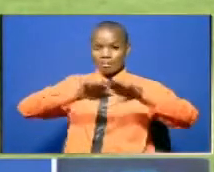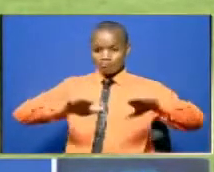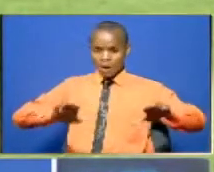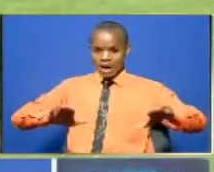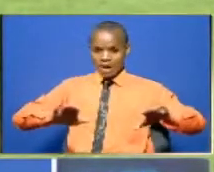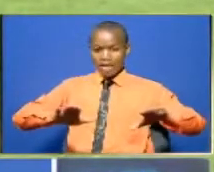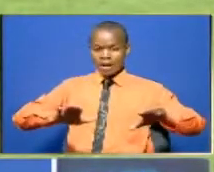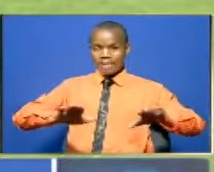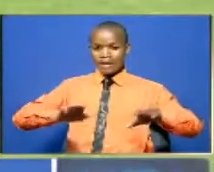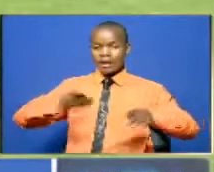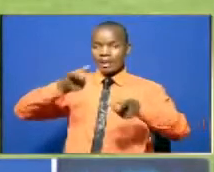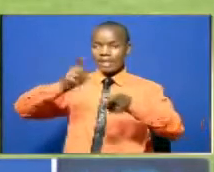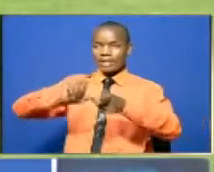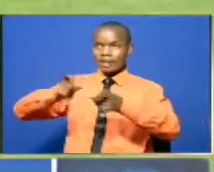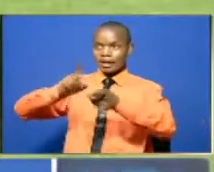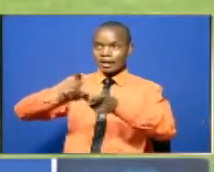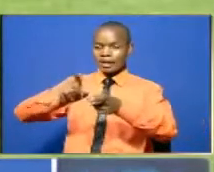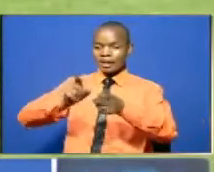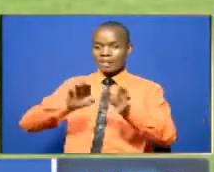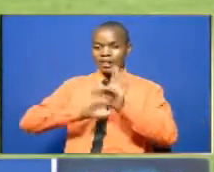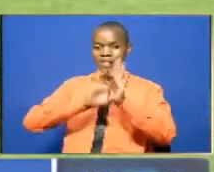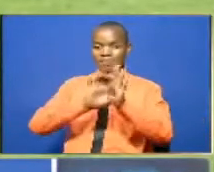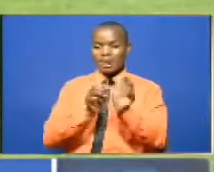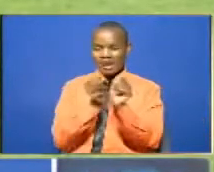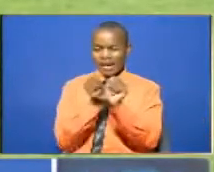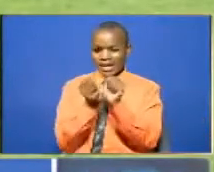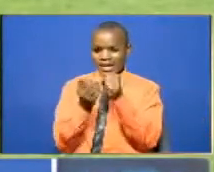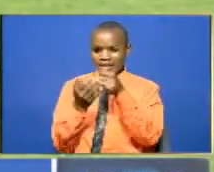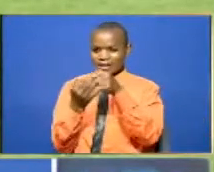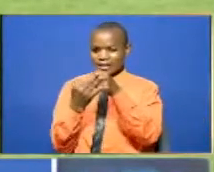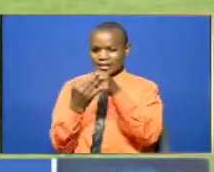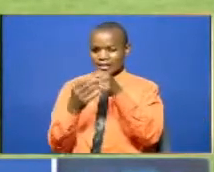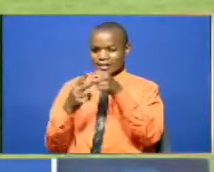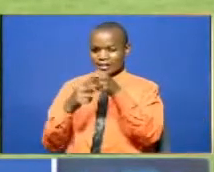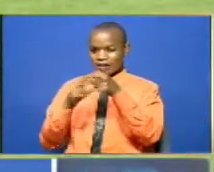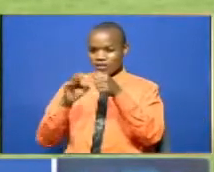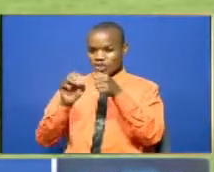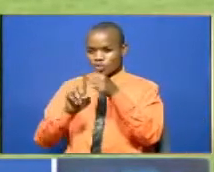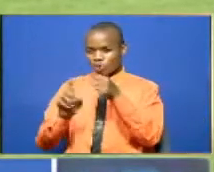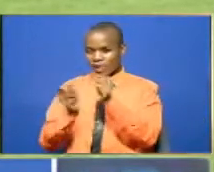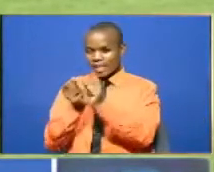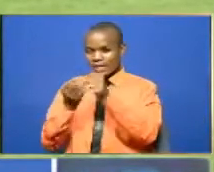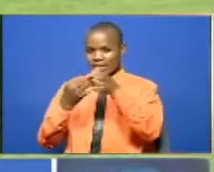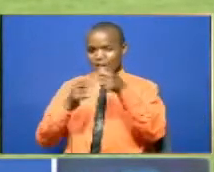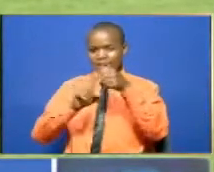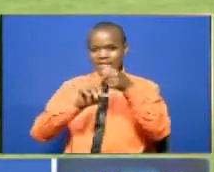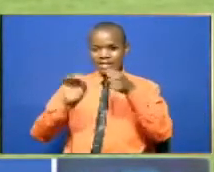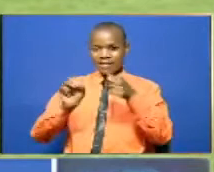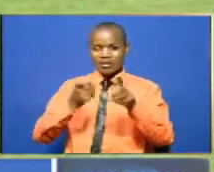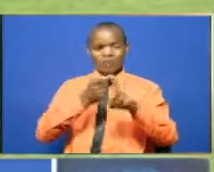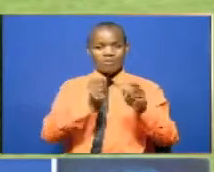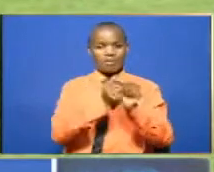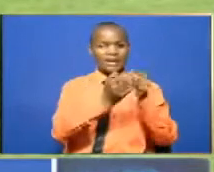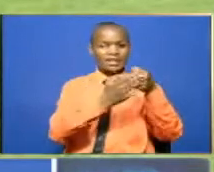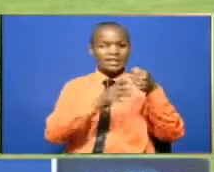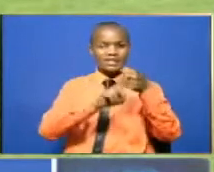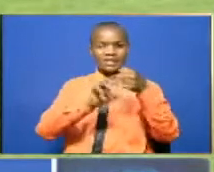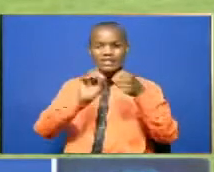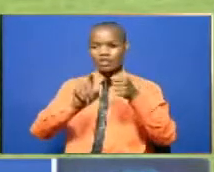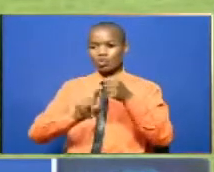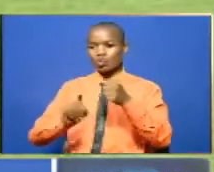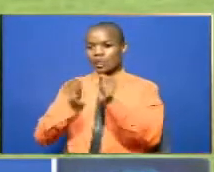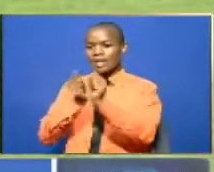frequent. Because if you take from 1870 to 1960 and then from 1962 to 20, you see that the time